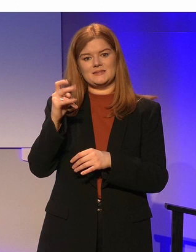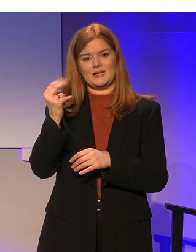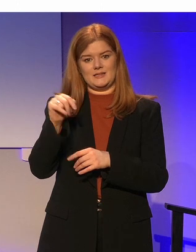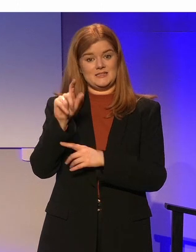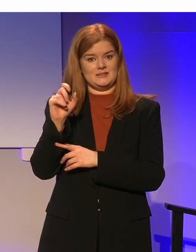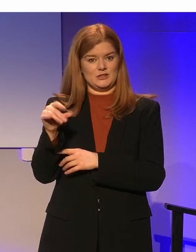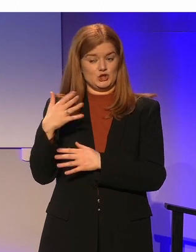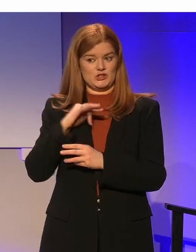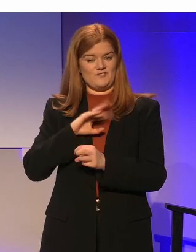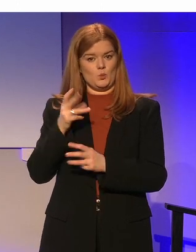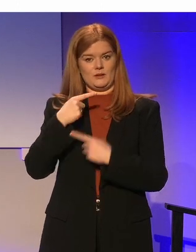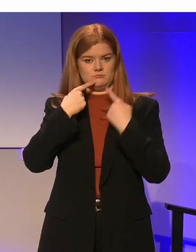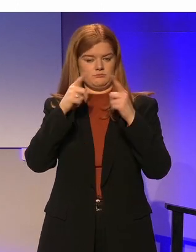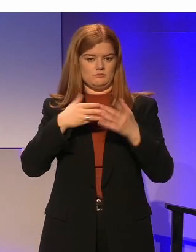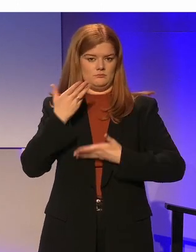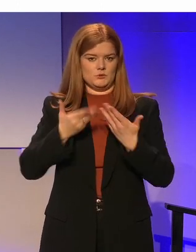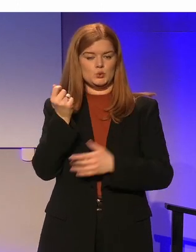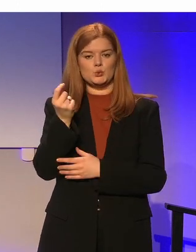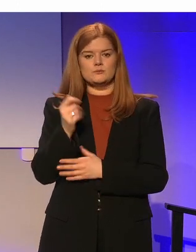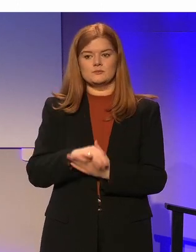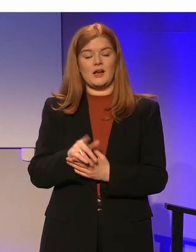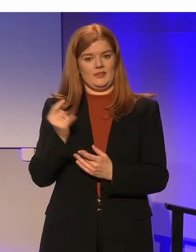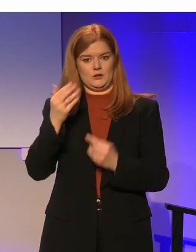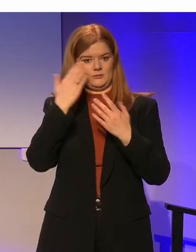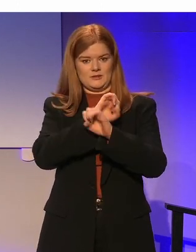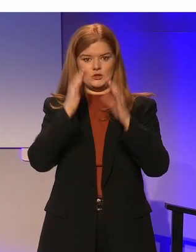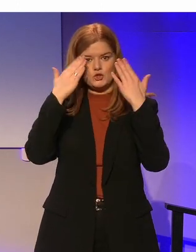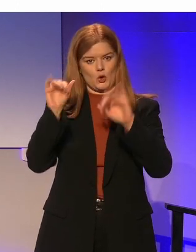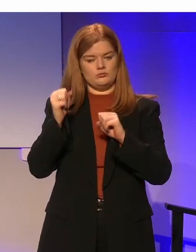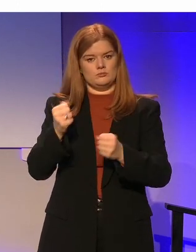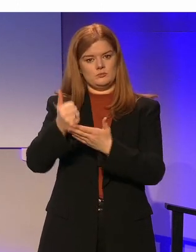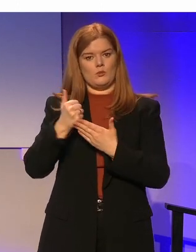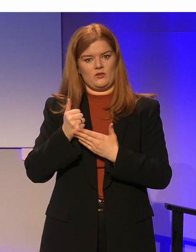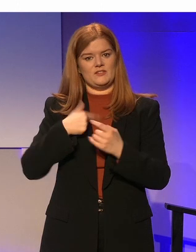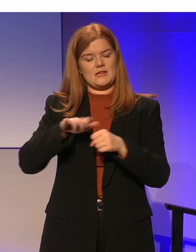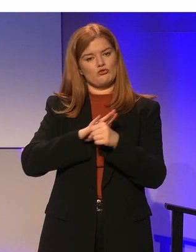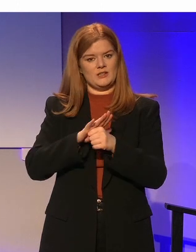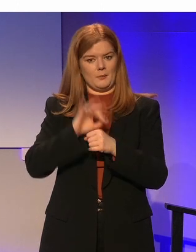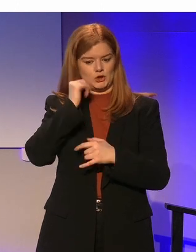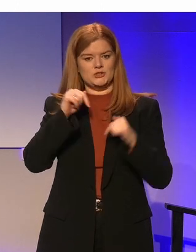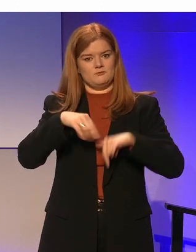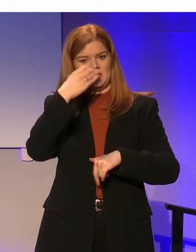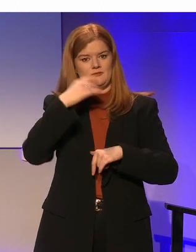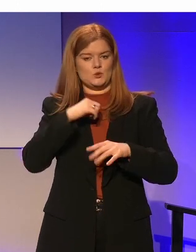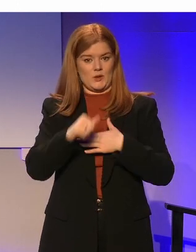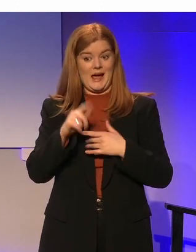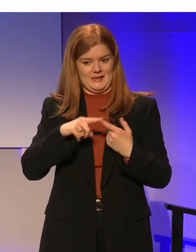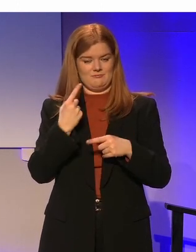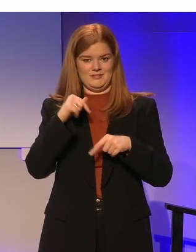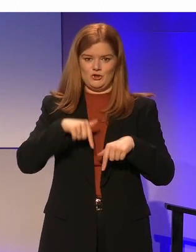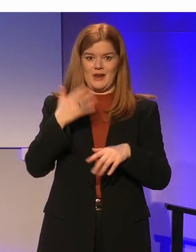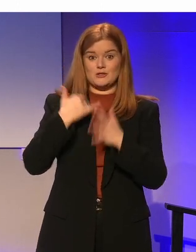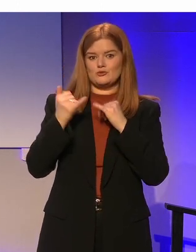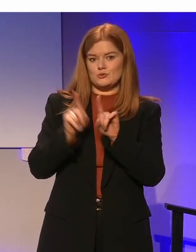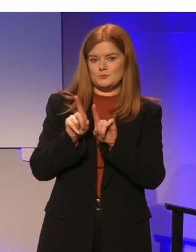to address us shortly, and I think it's a measure of her support for the sector that she's here with us this morning again, and she was here last year as well,